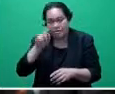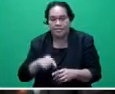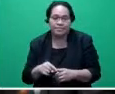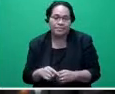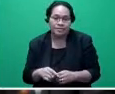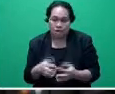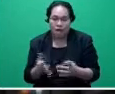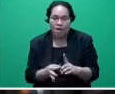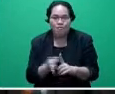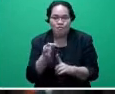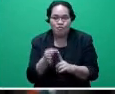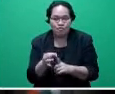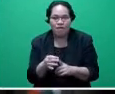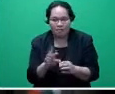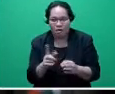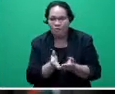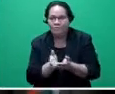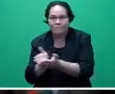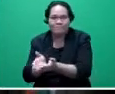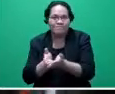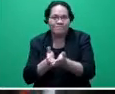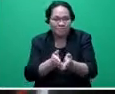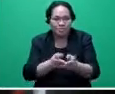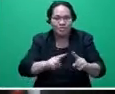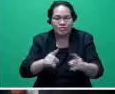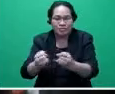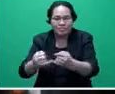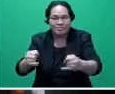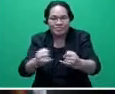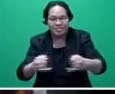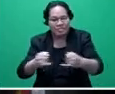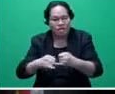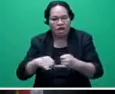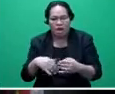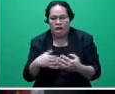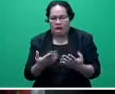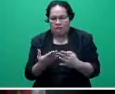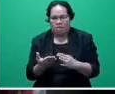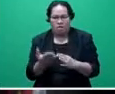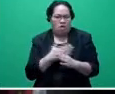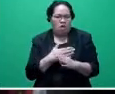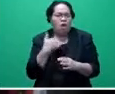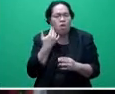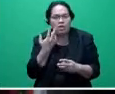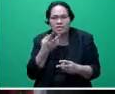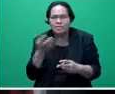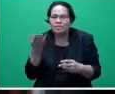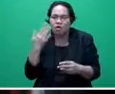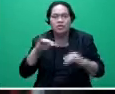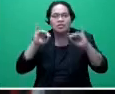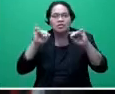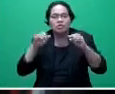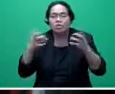Improved maritime service has been an occupational health safety issue since Kingdom Come for the Vunulevu